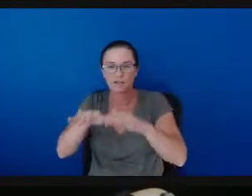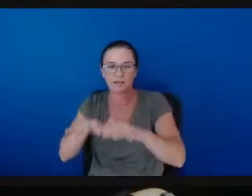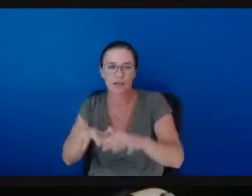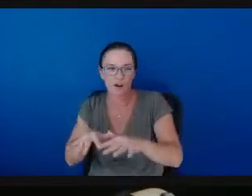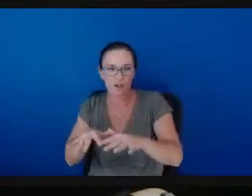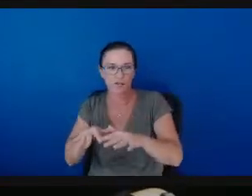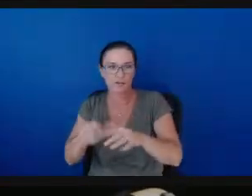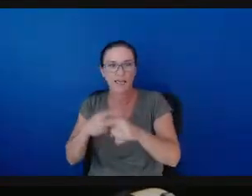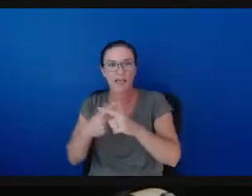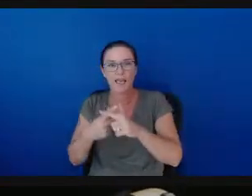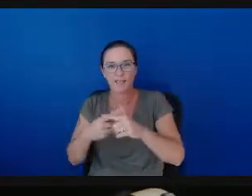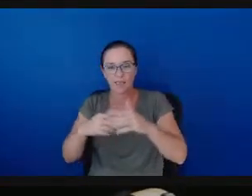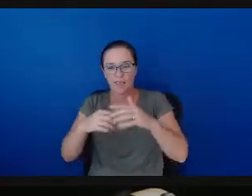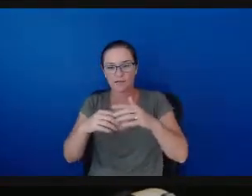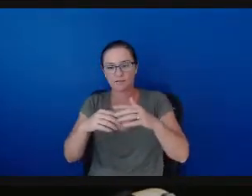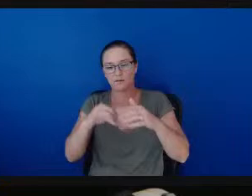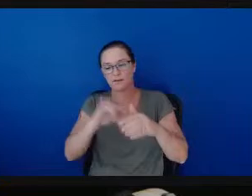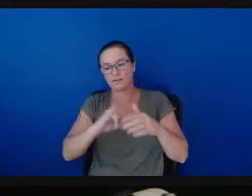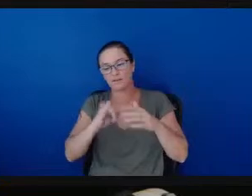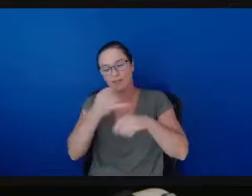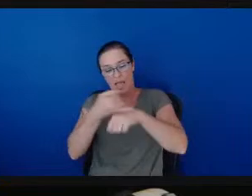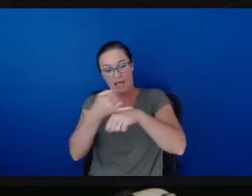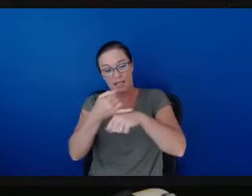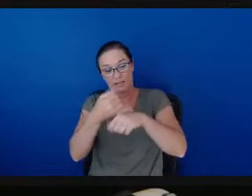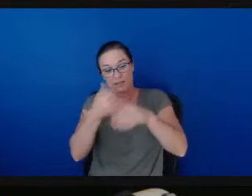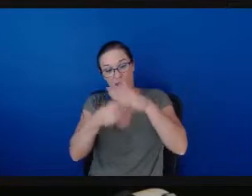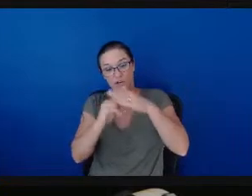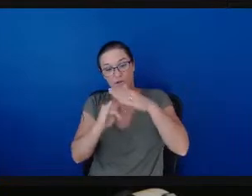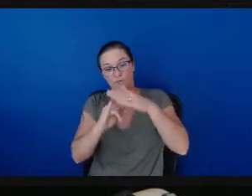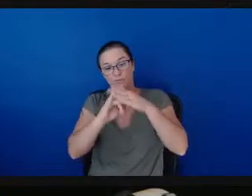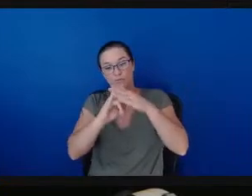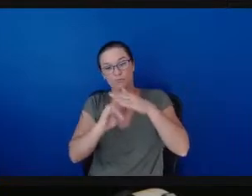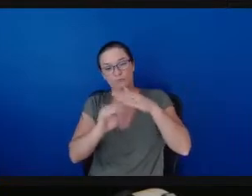gas escapes, and you may have some of these chunks